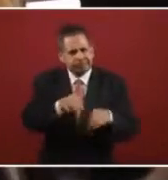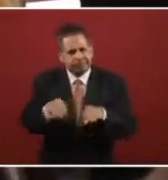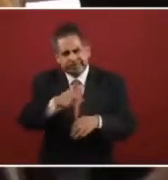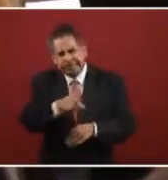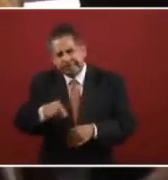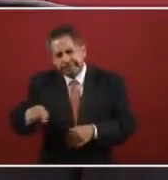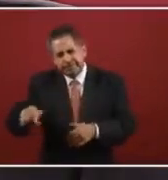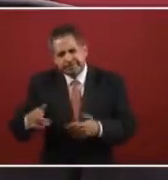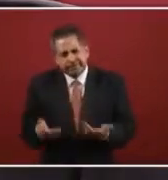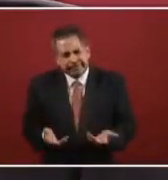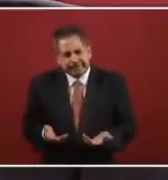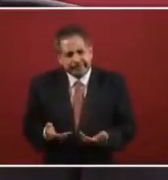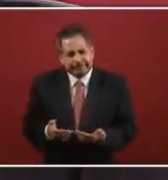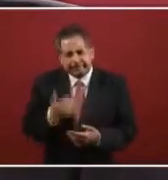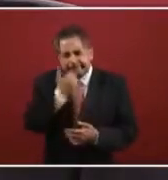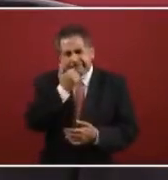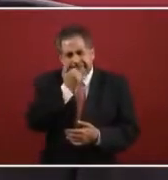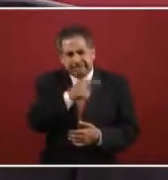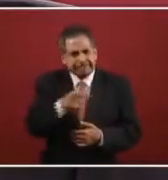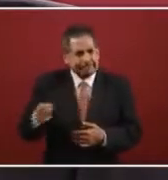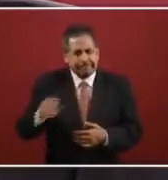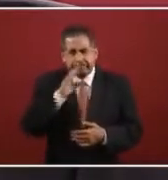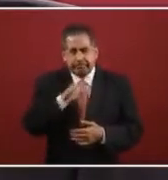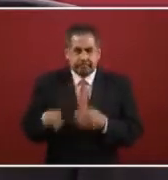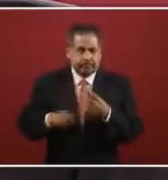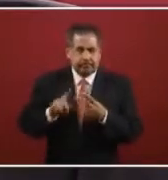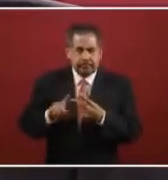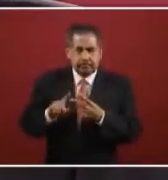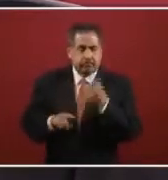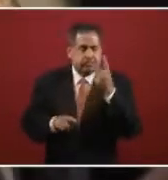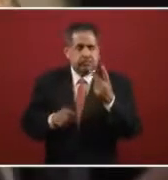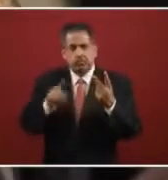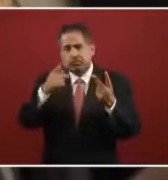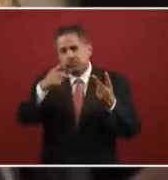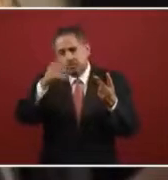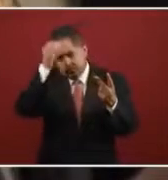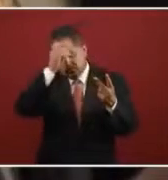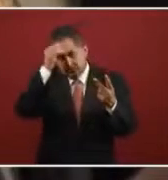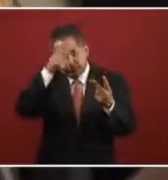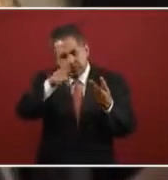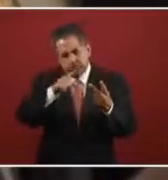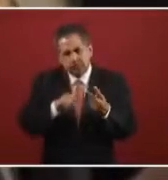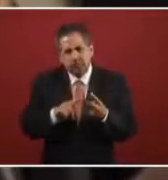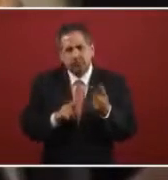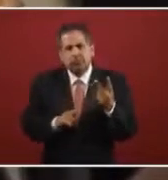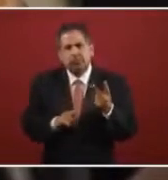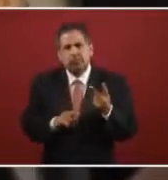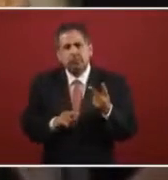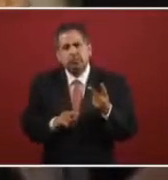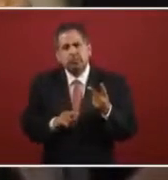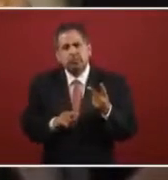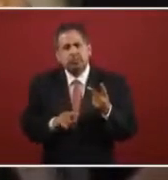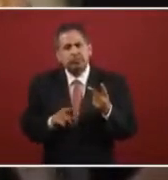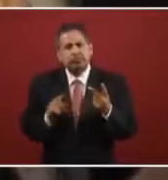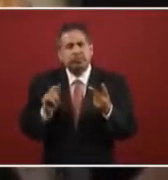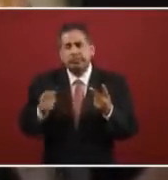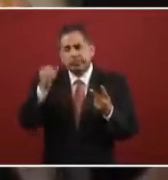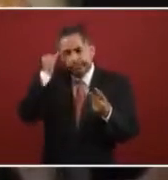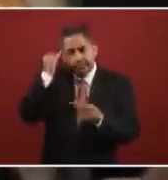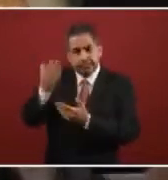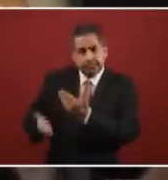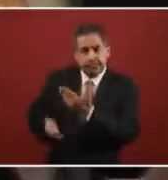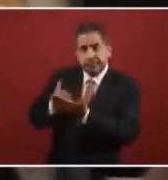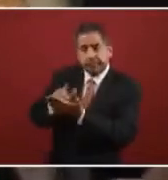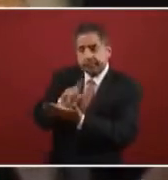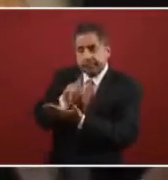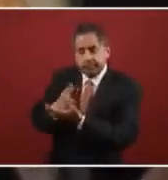to better en esas condiciones? the working El segundo conditions? tema es conocer su opinión sobre And the other matter is una to have your iniciativa que está por opinion